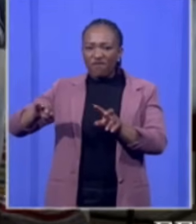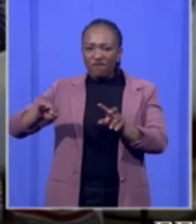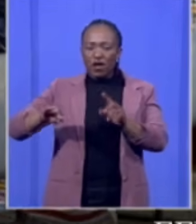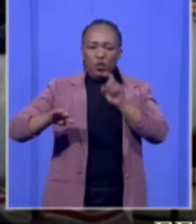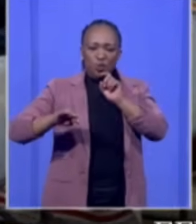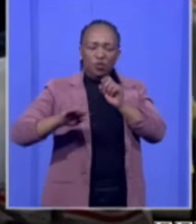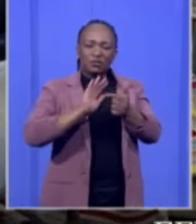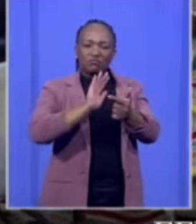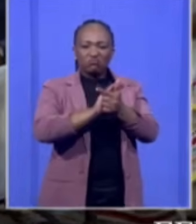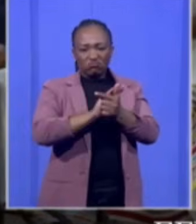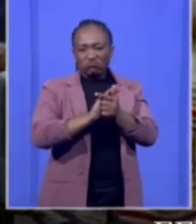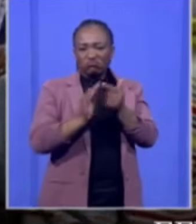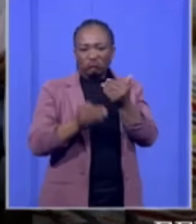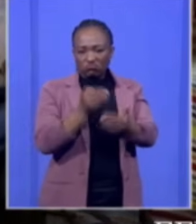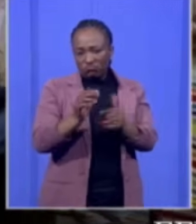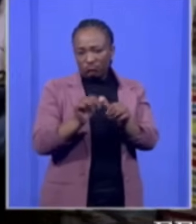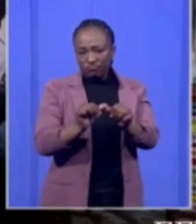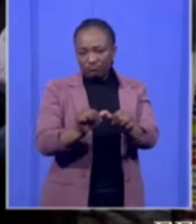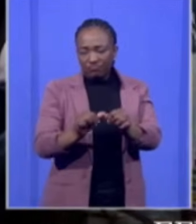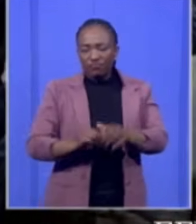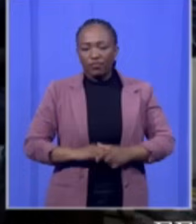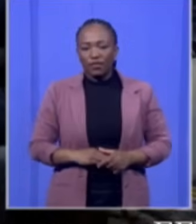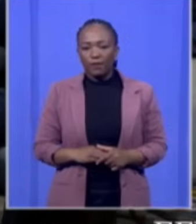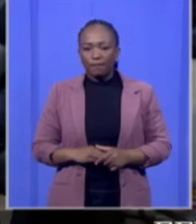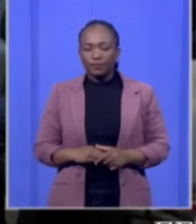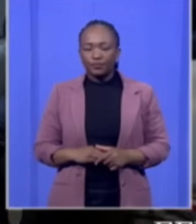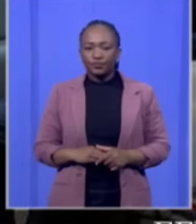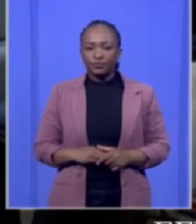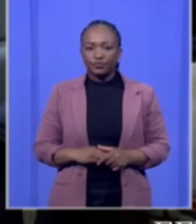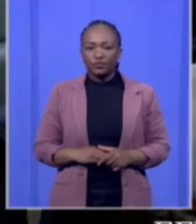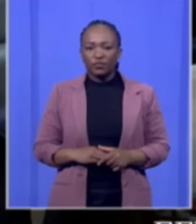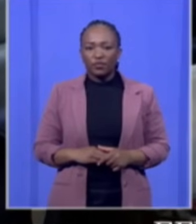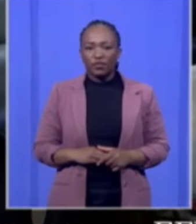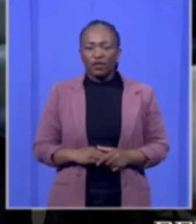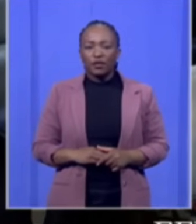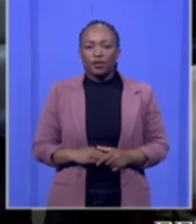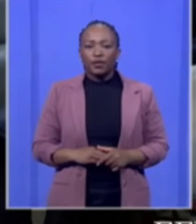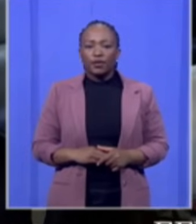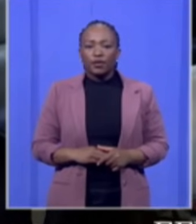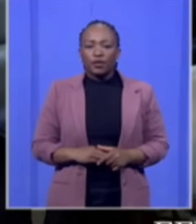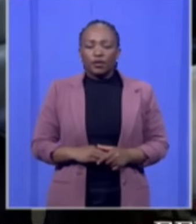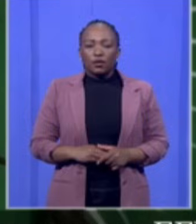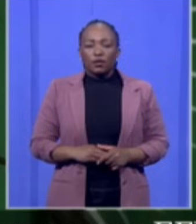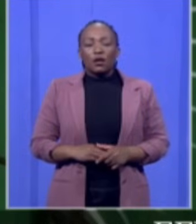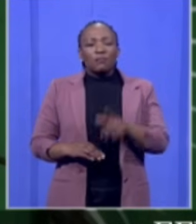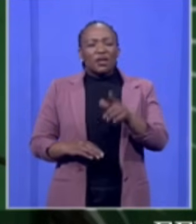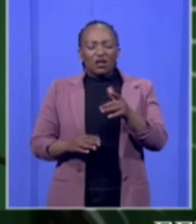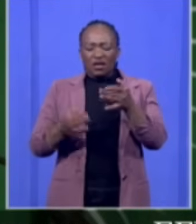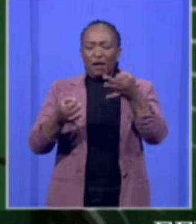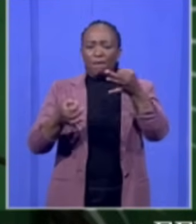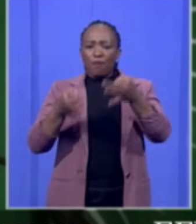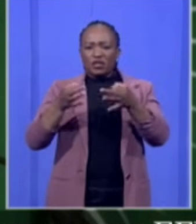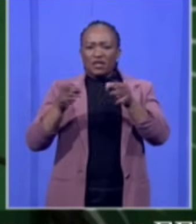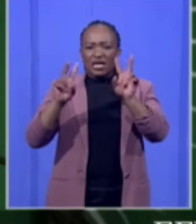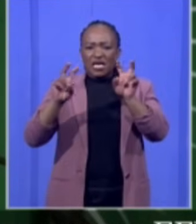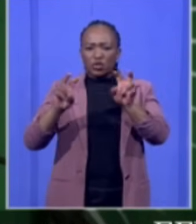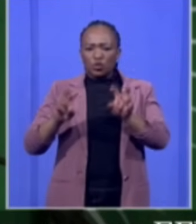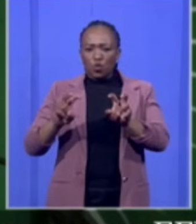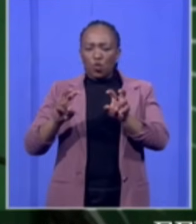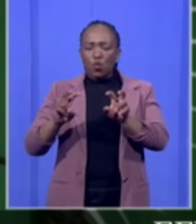molao. It is important to stress that depoliticization is not about diminishing the importance